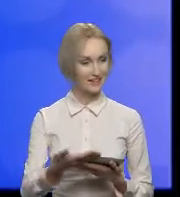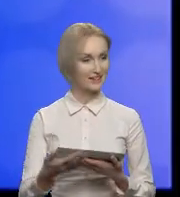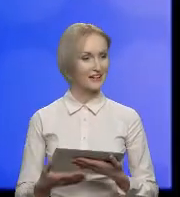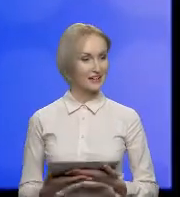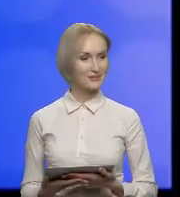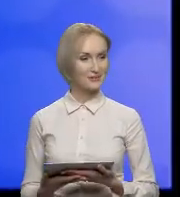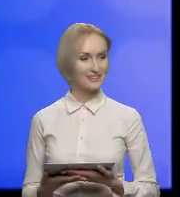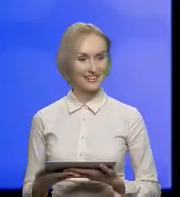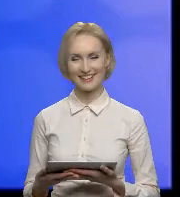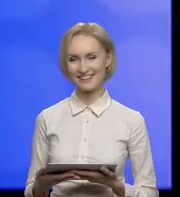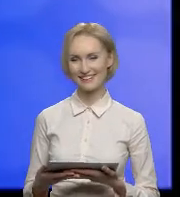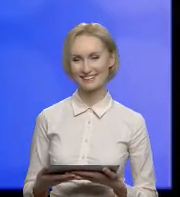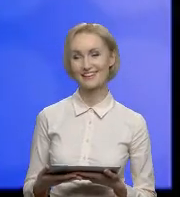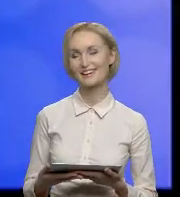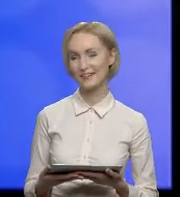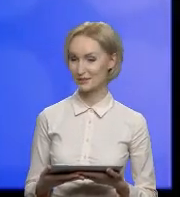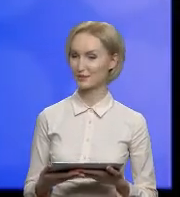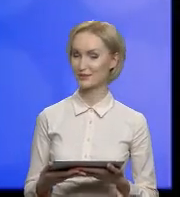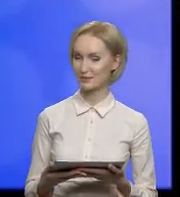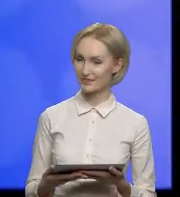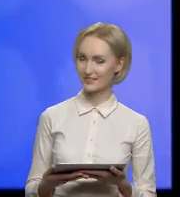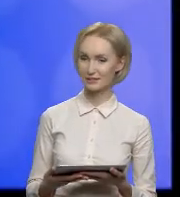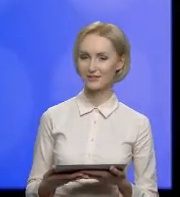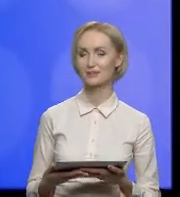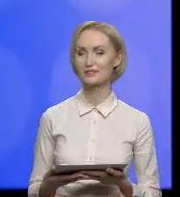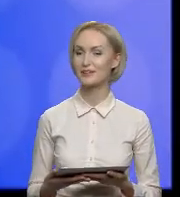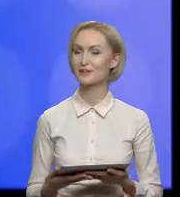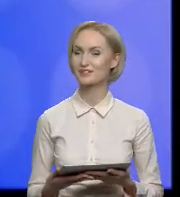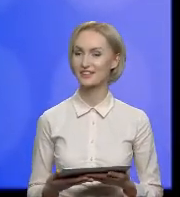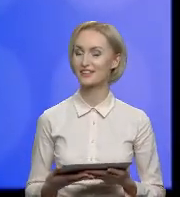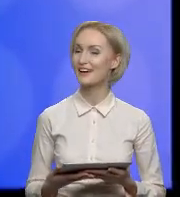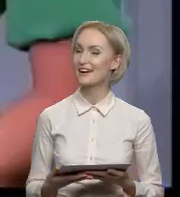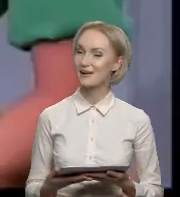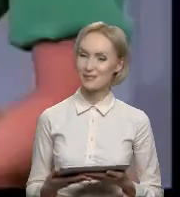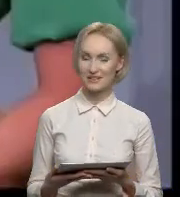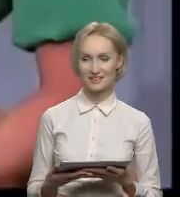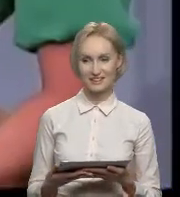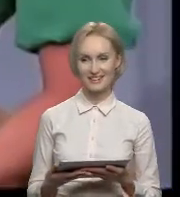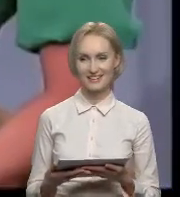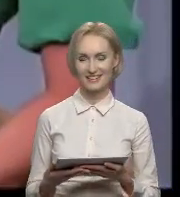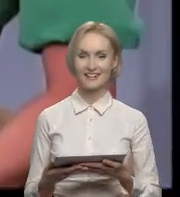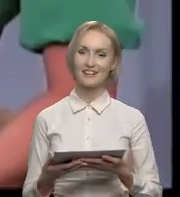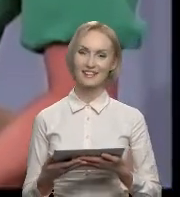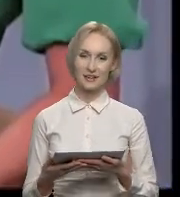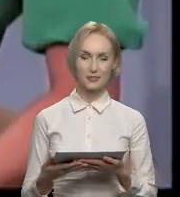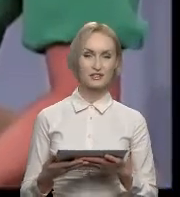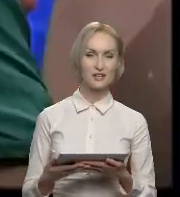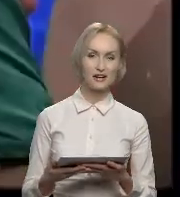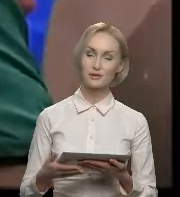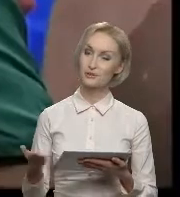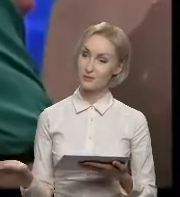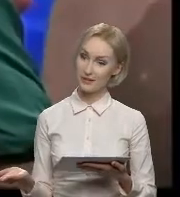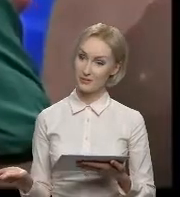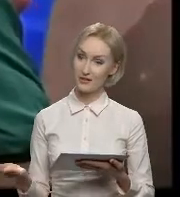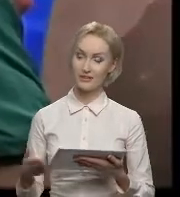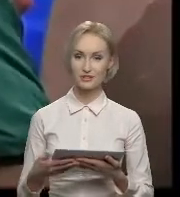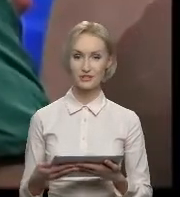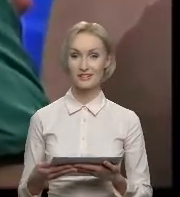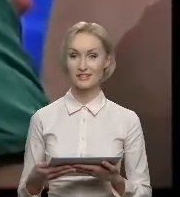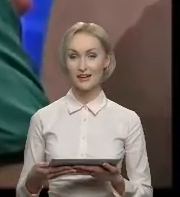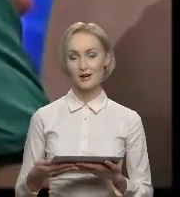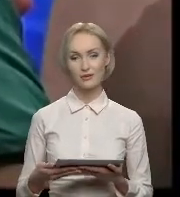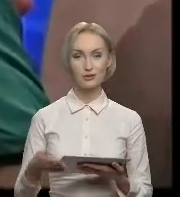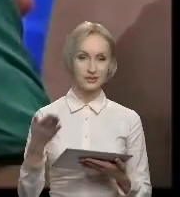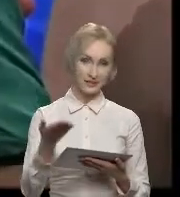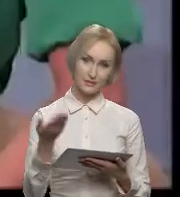We got drunk, and I woke up laying next to him, and my brother had recorded the whole thing. Recorded it? He recorded. So, how many times did it happen? Times.